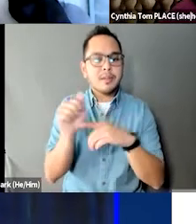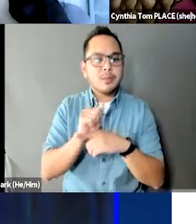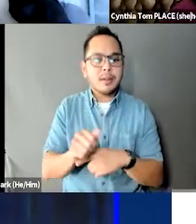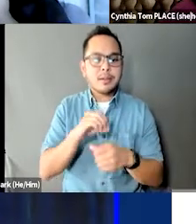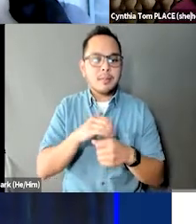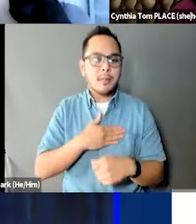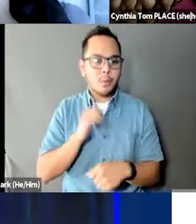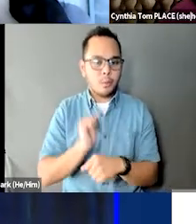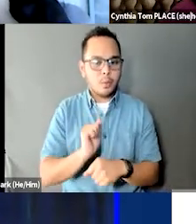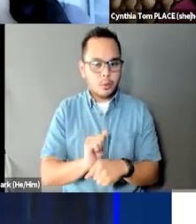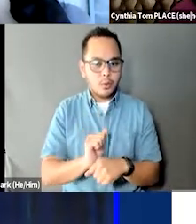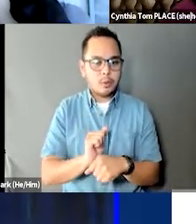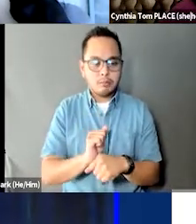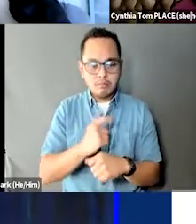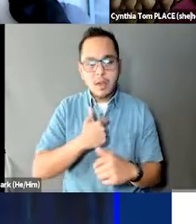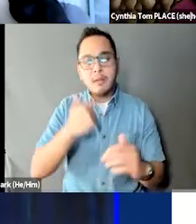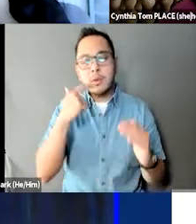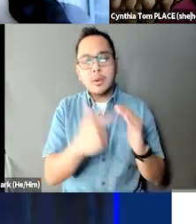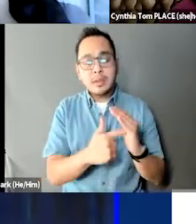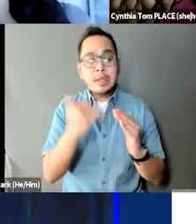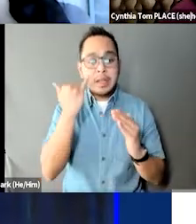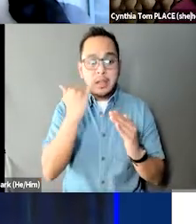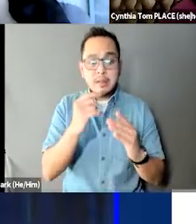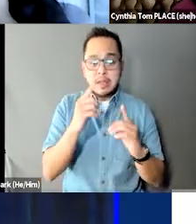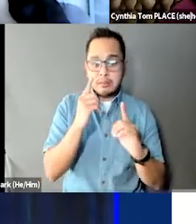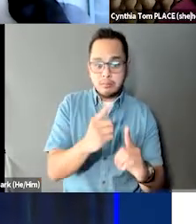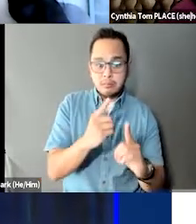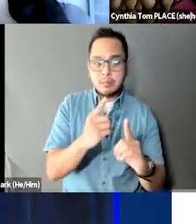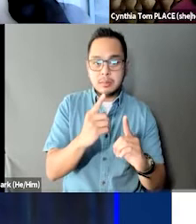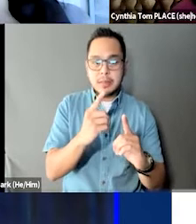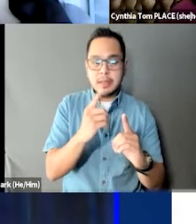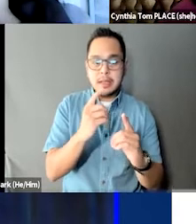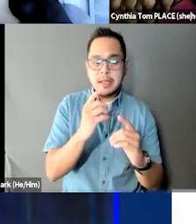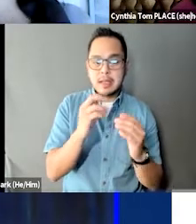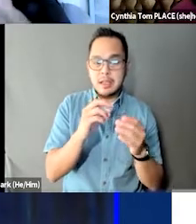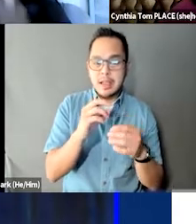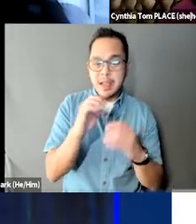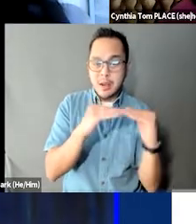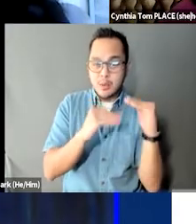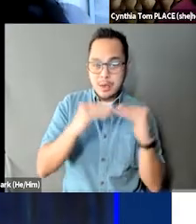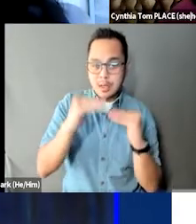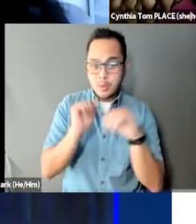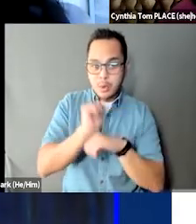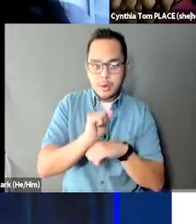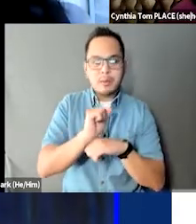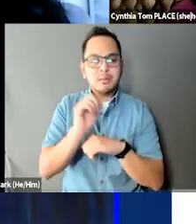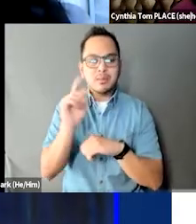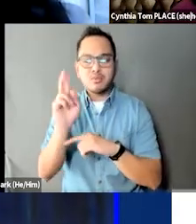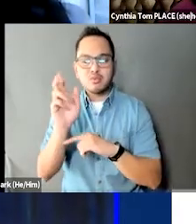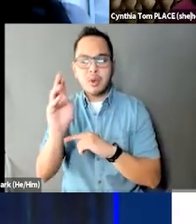is that if you're doing intentional equity work, you're also doing trauma-informed work. In many ways, they are one and the